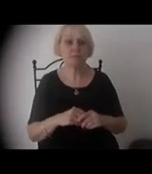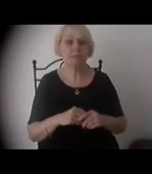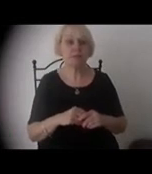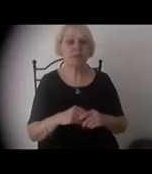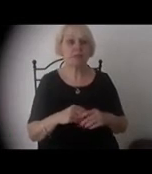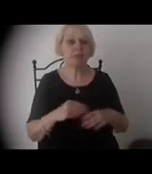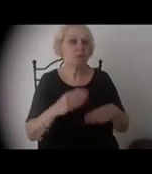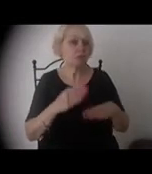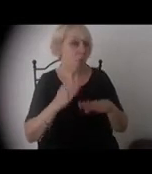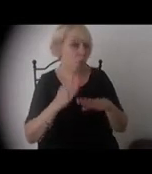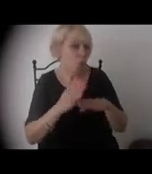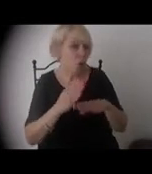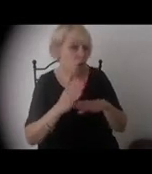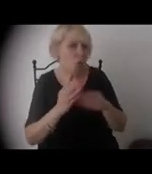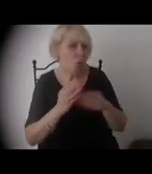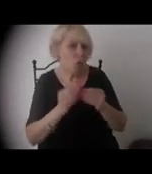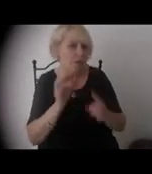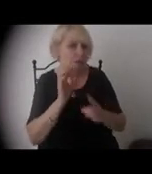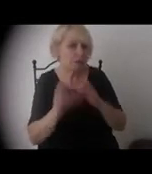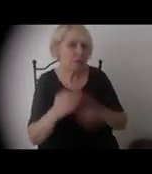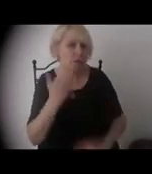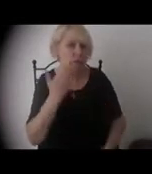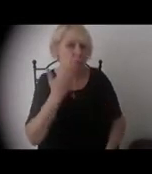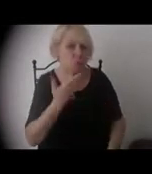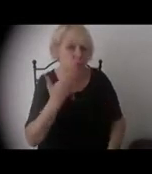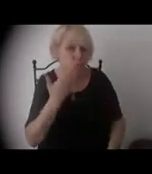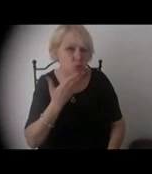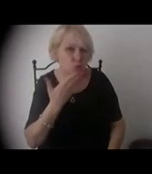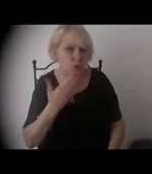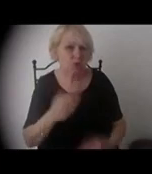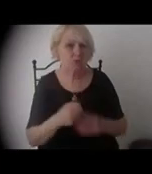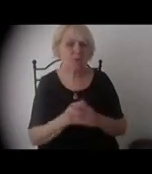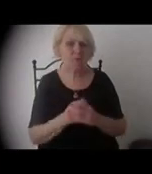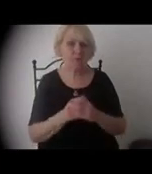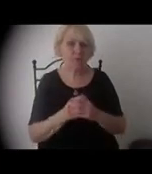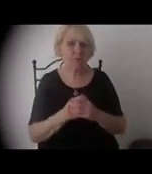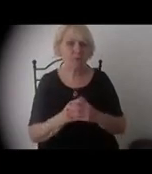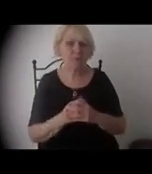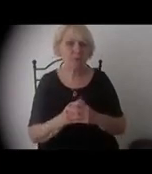special schools in the borough. And we also have